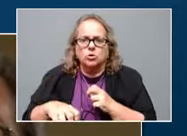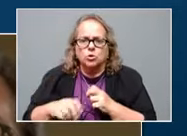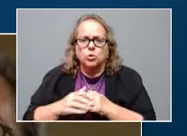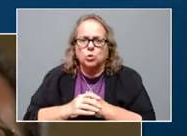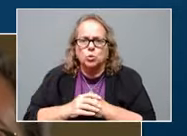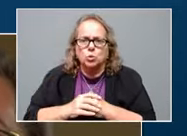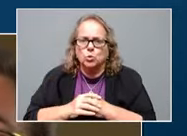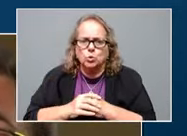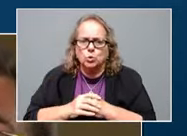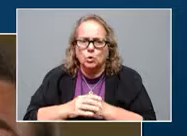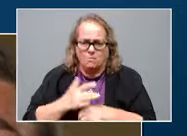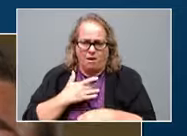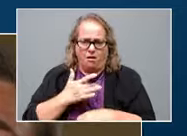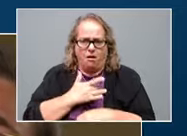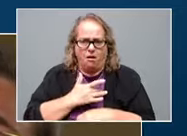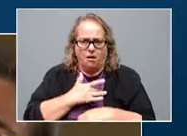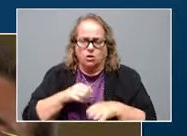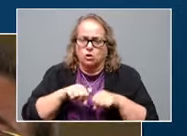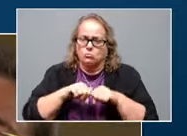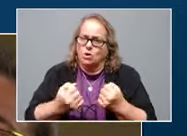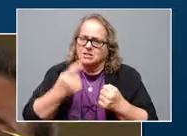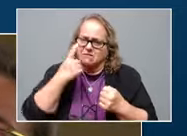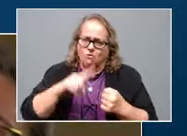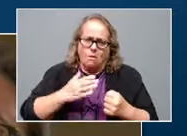My heart breaks for my staff.